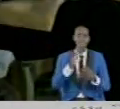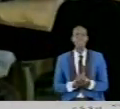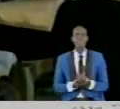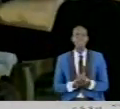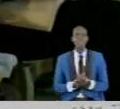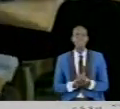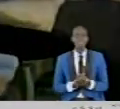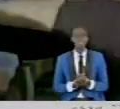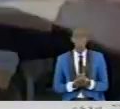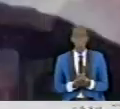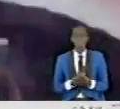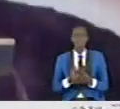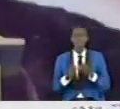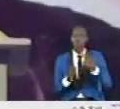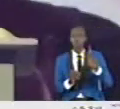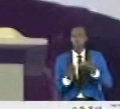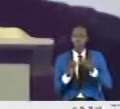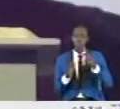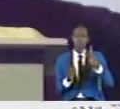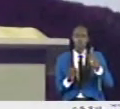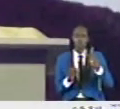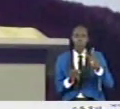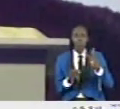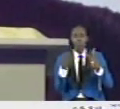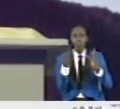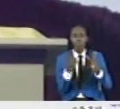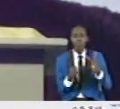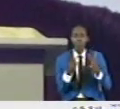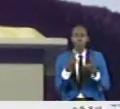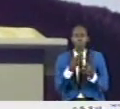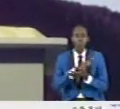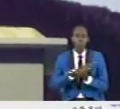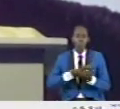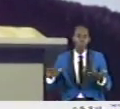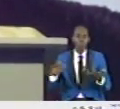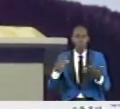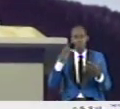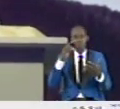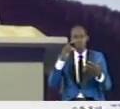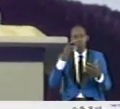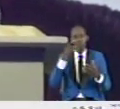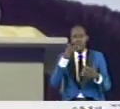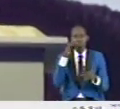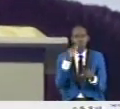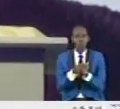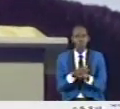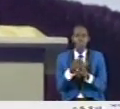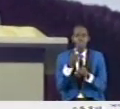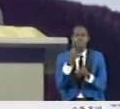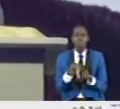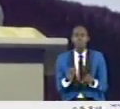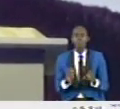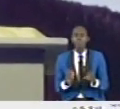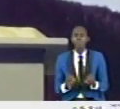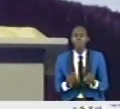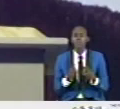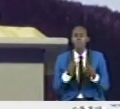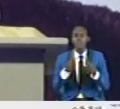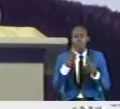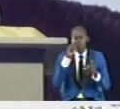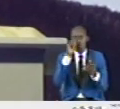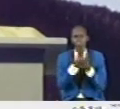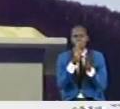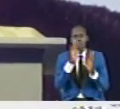two number two here the Holy Covenant the privilege Believers in the Holy